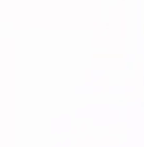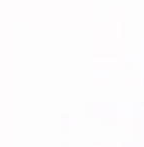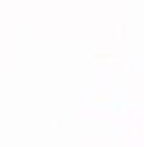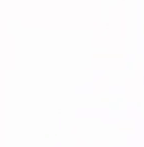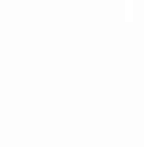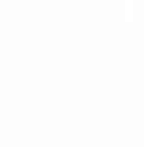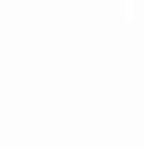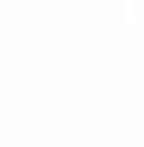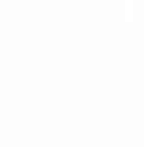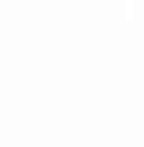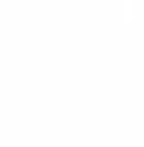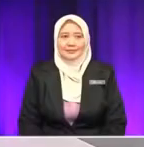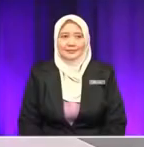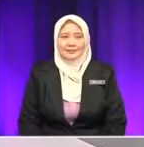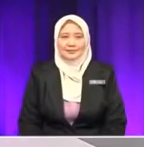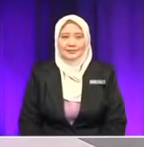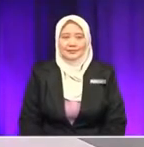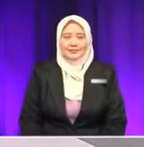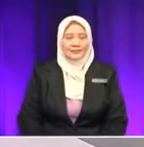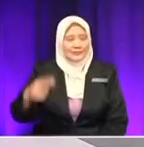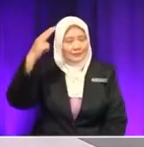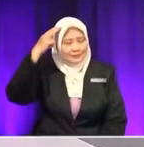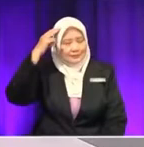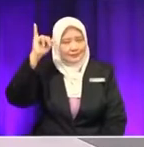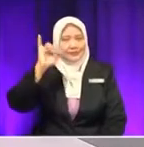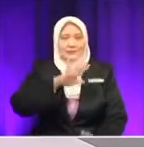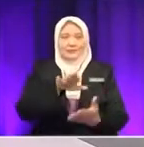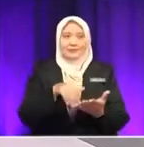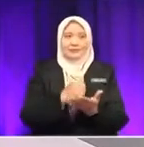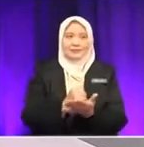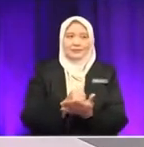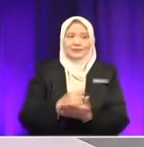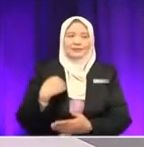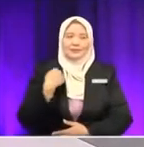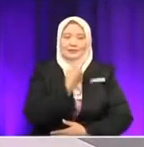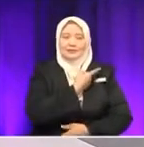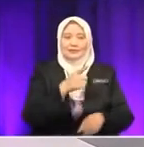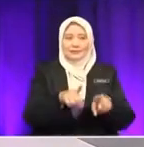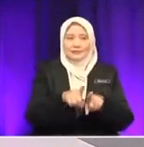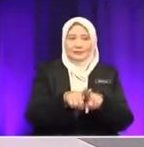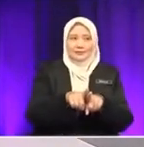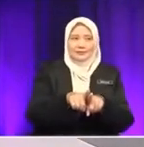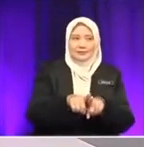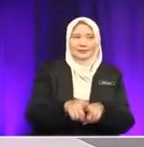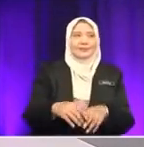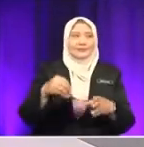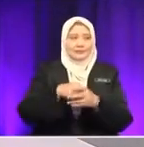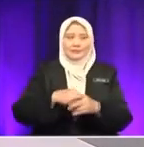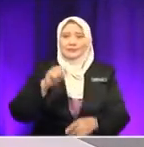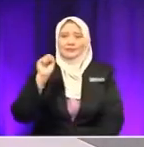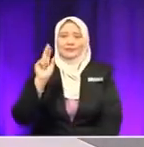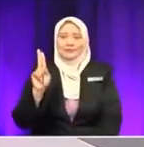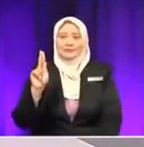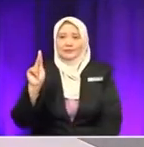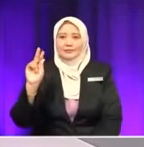Didik TV KPM. Hello pupils, and today together we are looking into Sukses SPM 2022